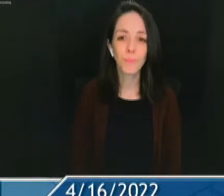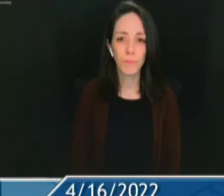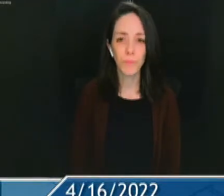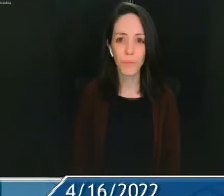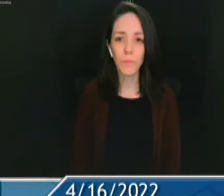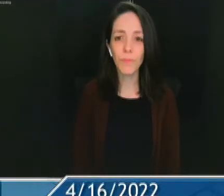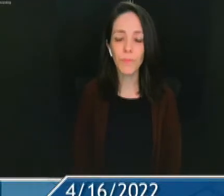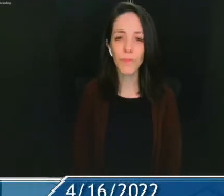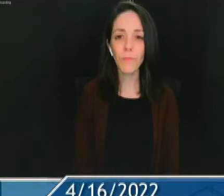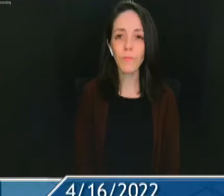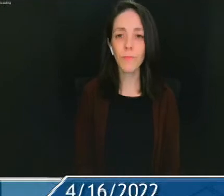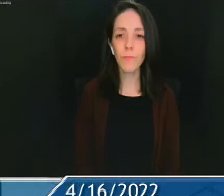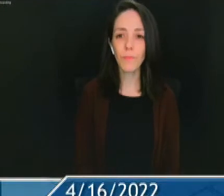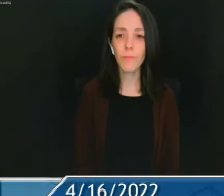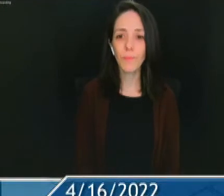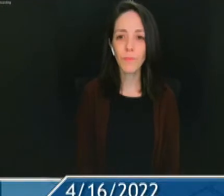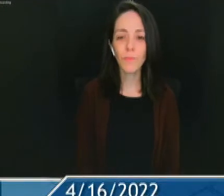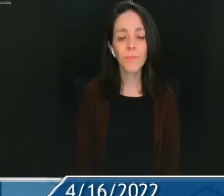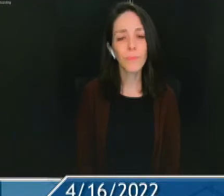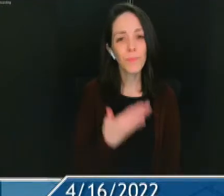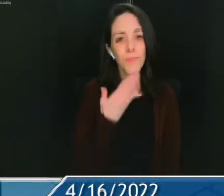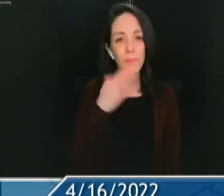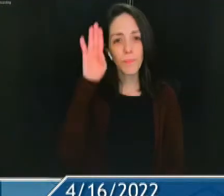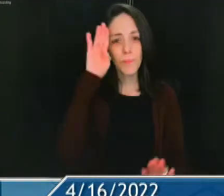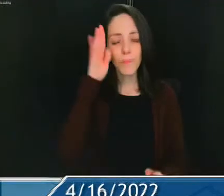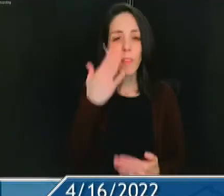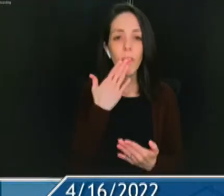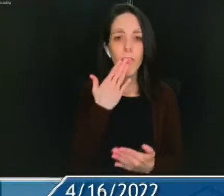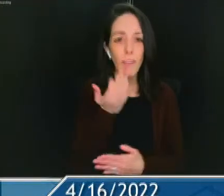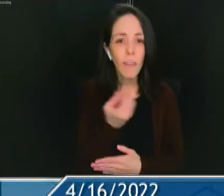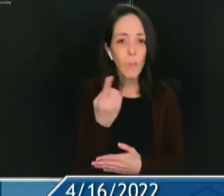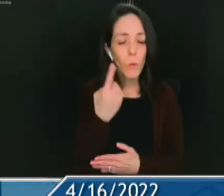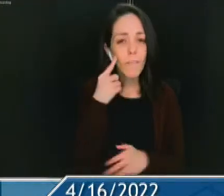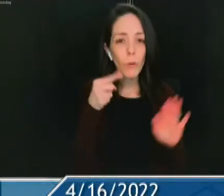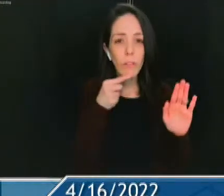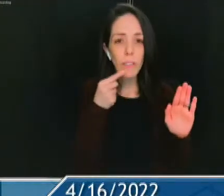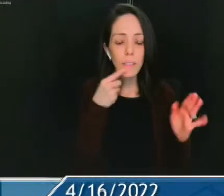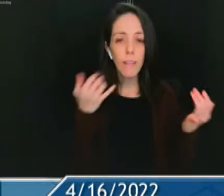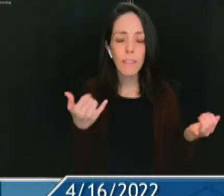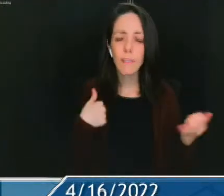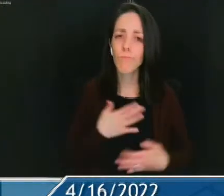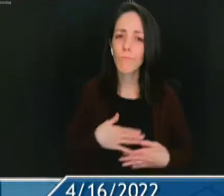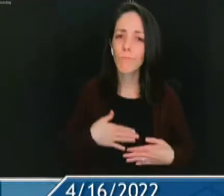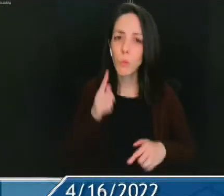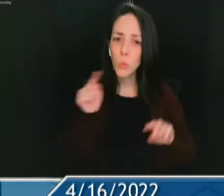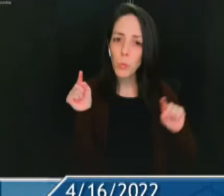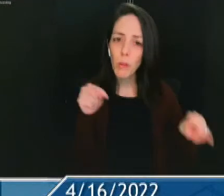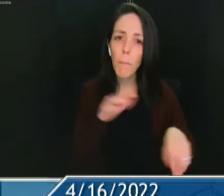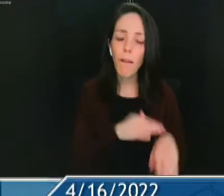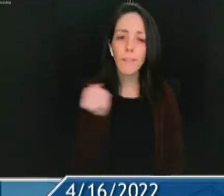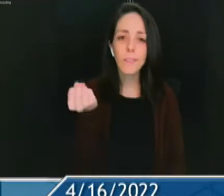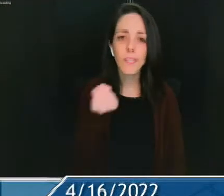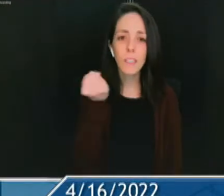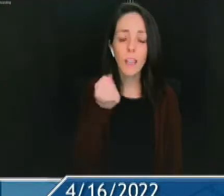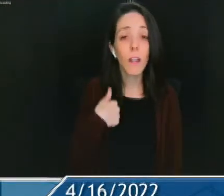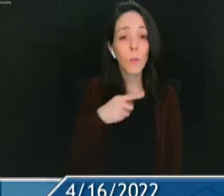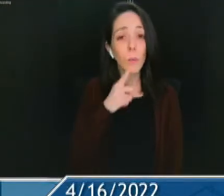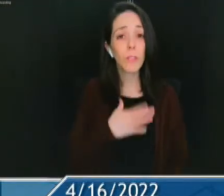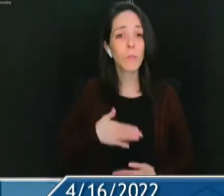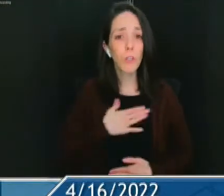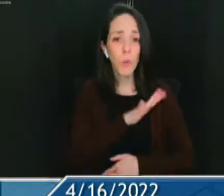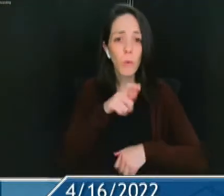sessions. Mayor Weiler. Good. Well, thanks everybody for testifying today. I appreciate you coming out on a Saturday, and I especially appreciate your time,